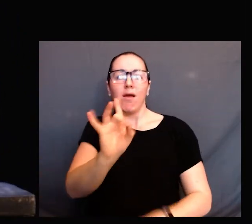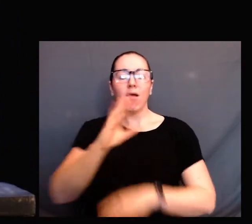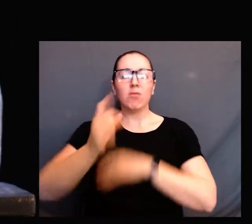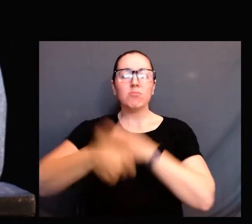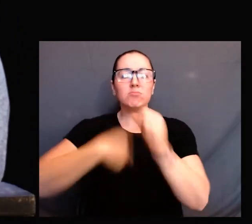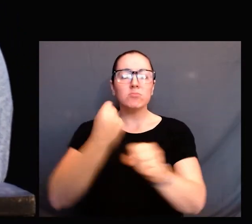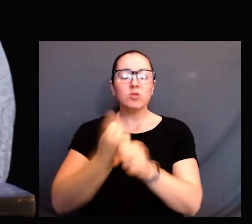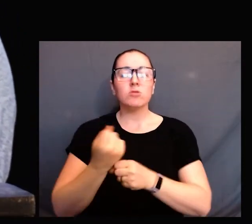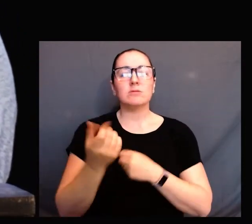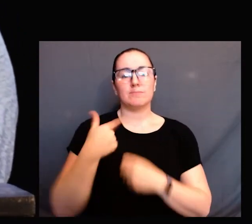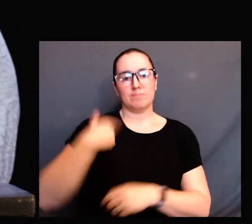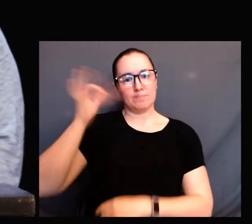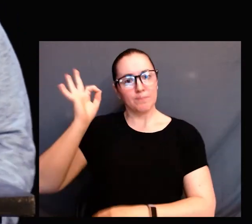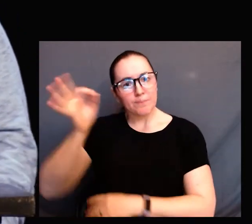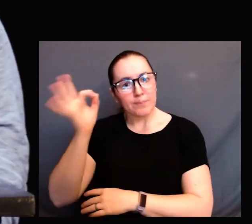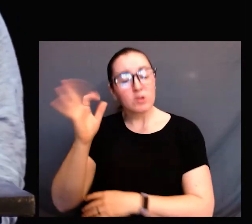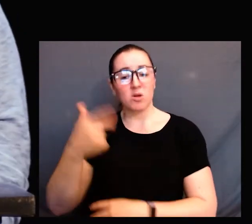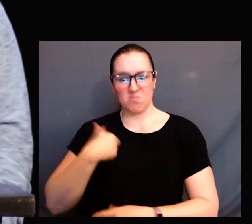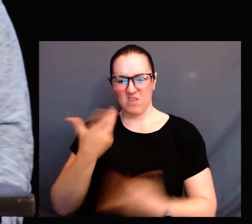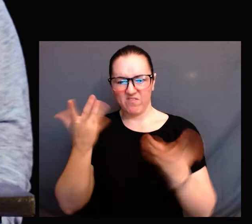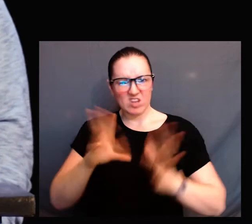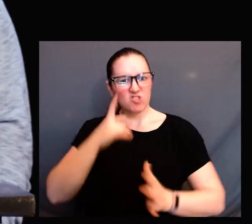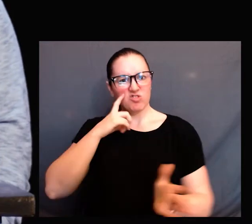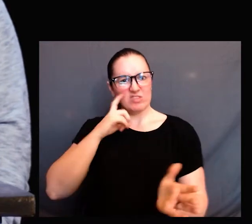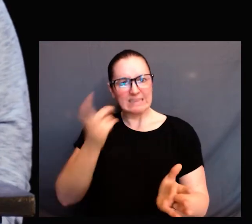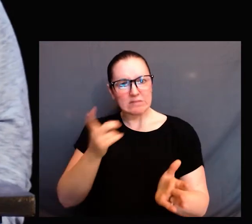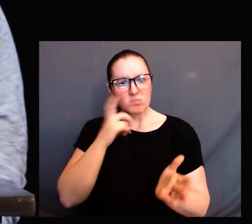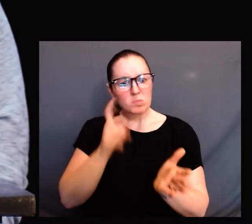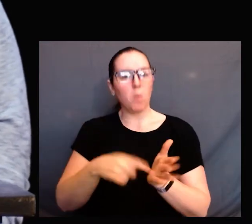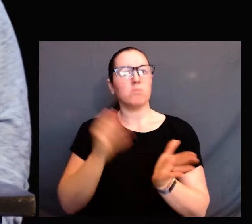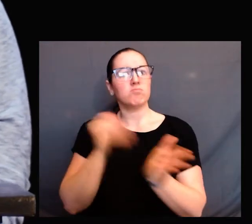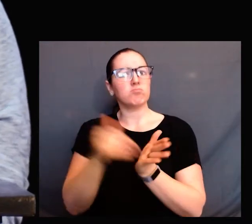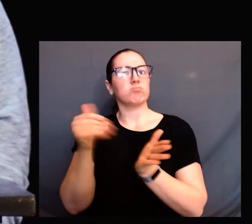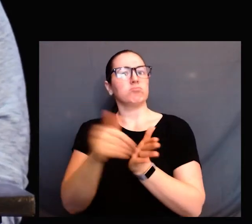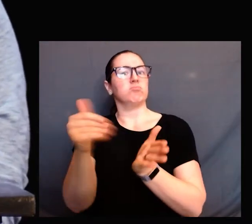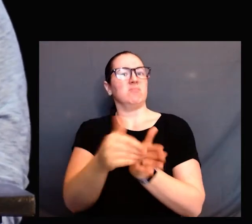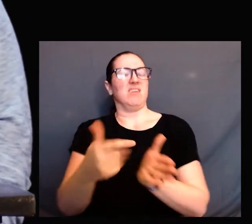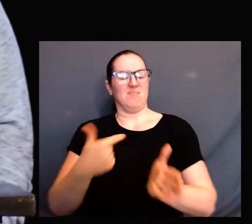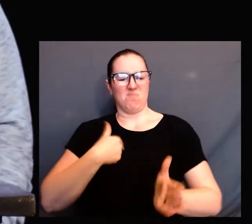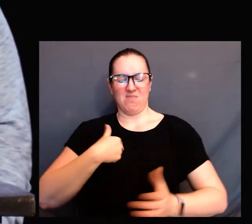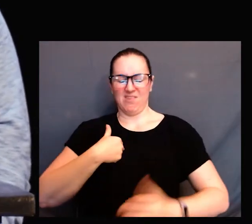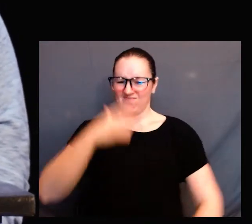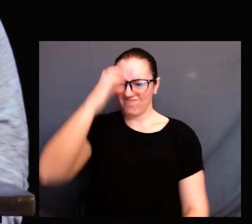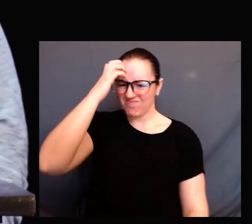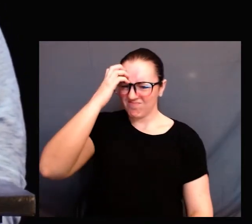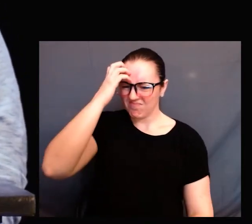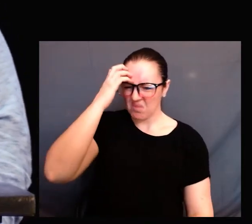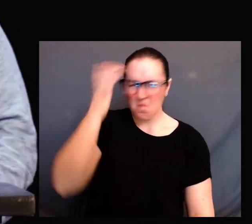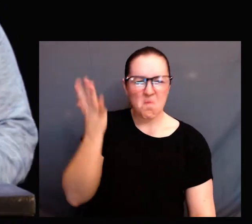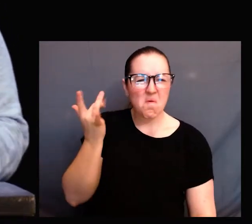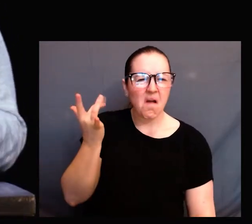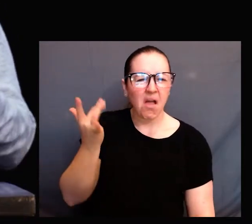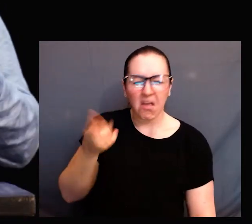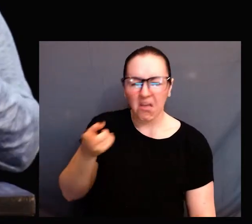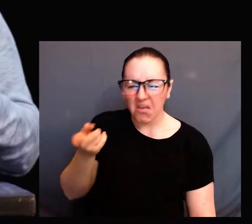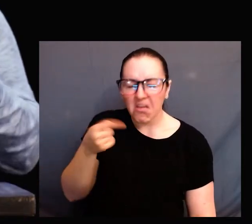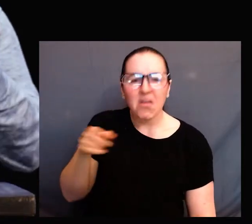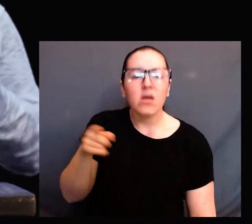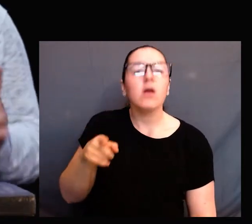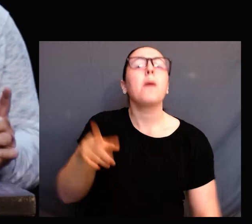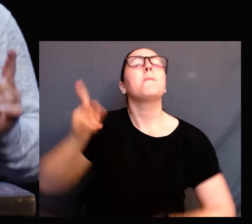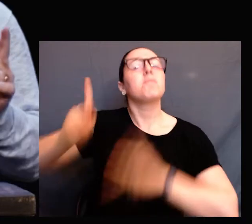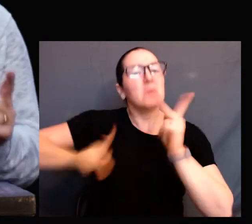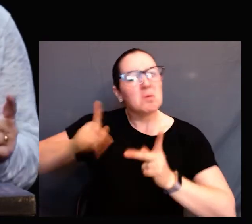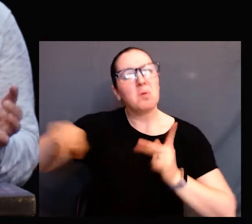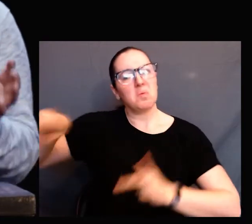of pastoring people, one of the things that I've seen repeatedly over and over again that makes me scratch my head is people who have made